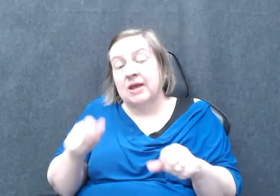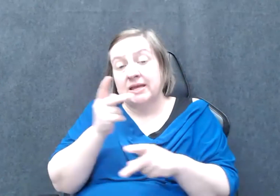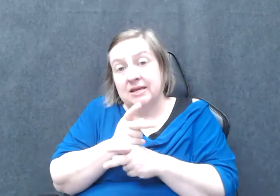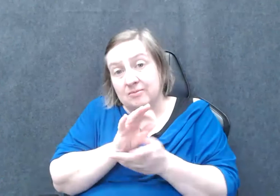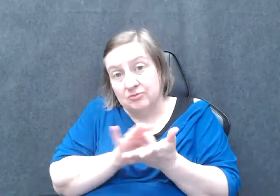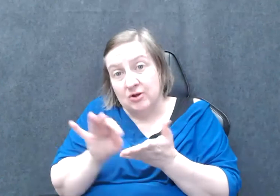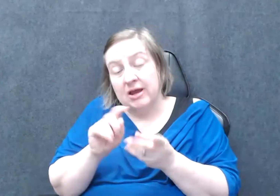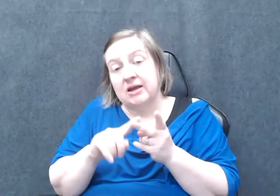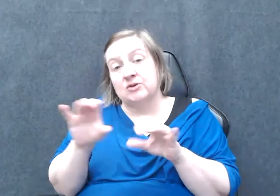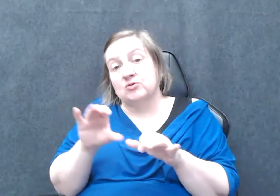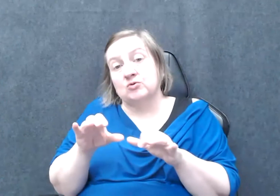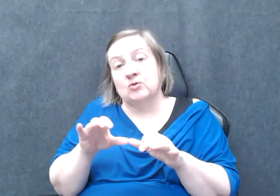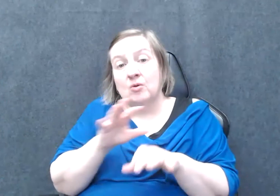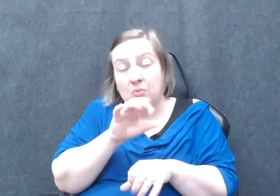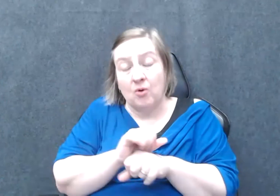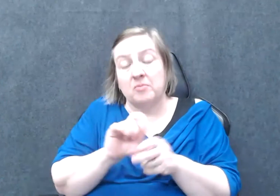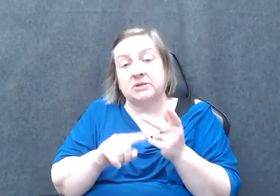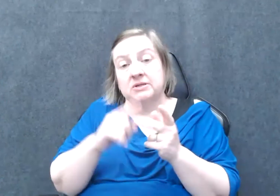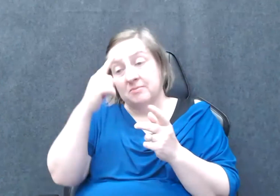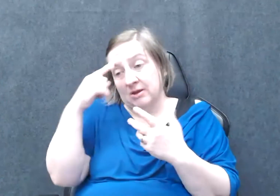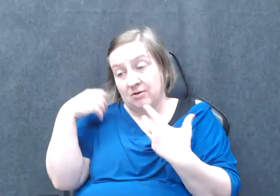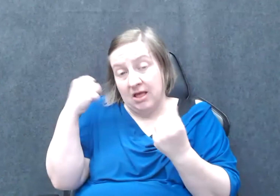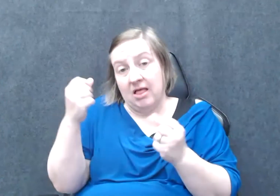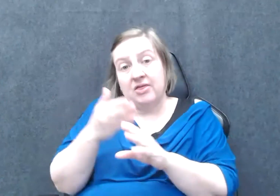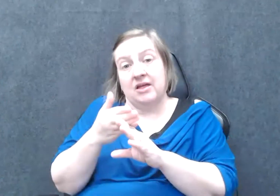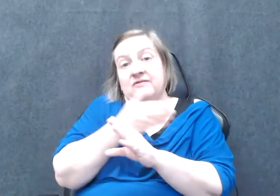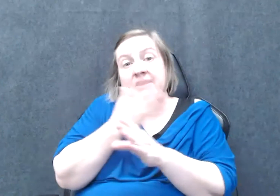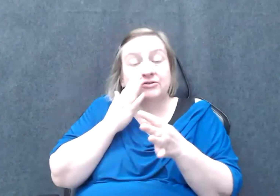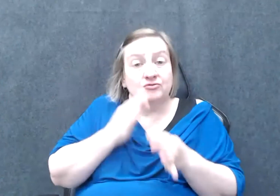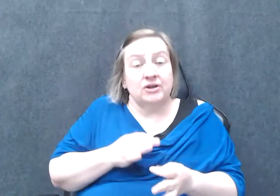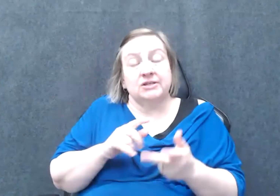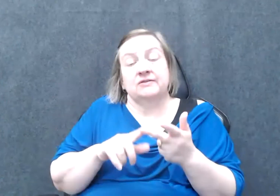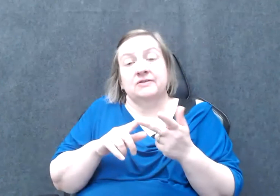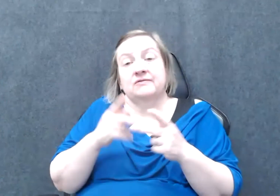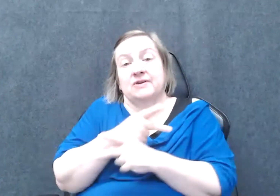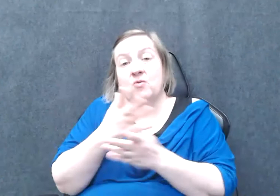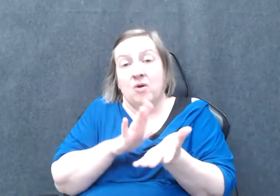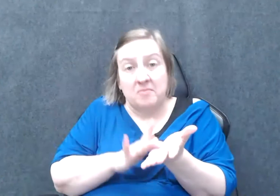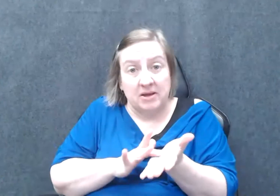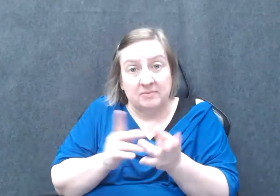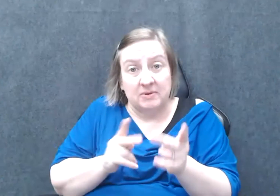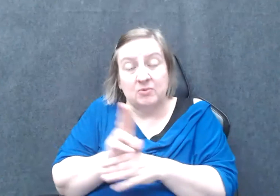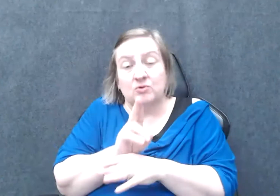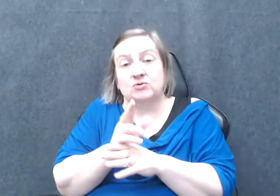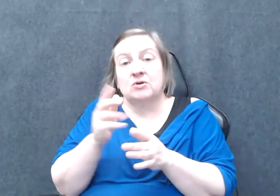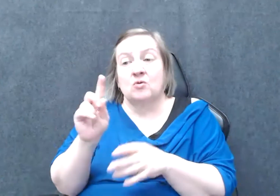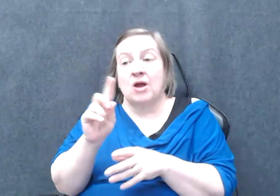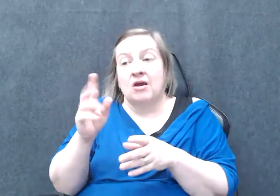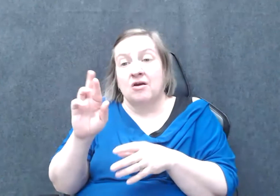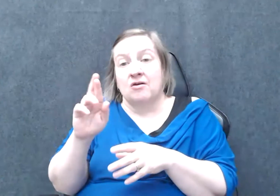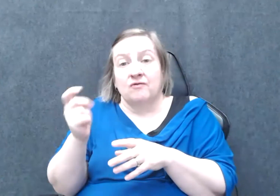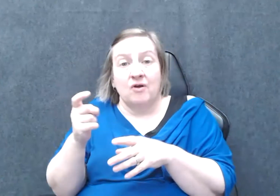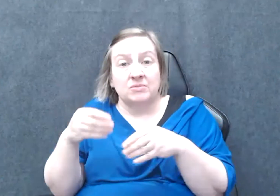day appointments, you can look at mental health advanced directives, you can figure out what medication people are and where the pharmacy is, so you can